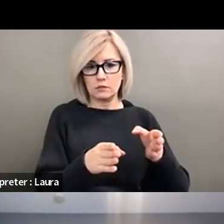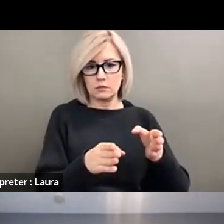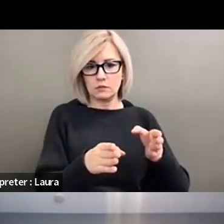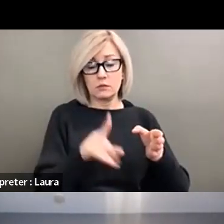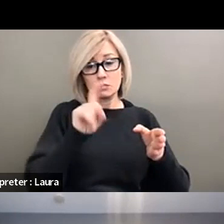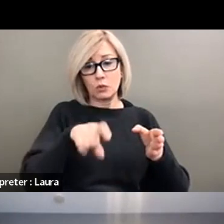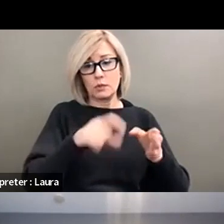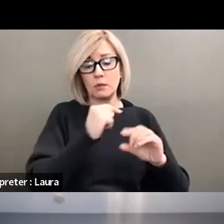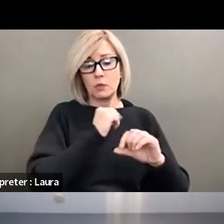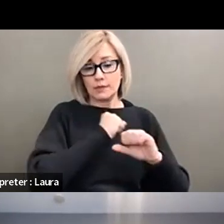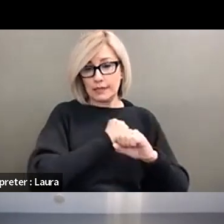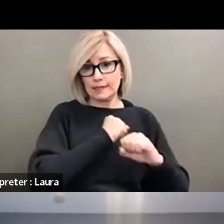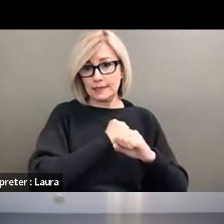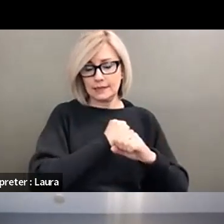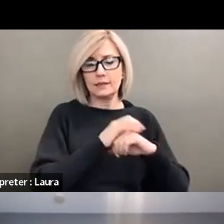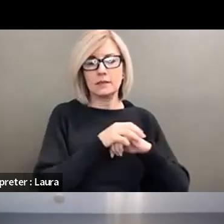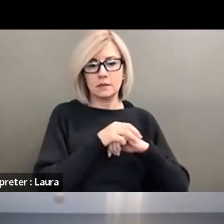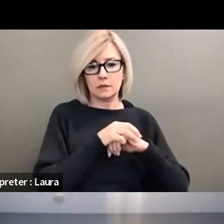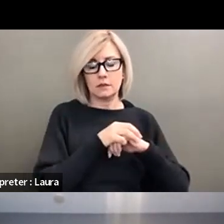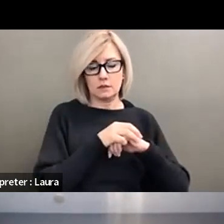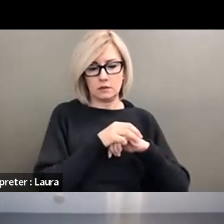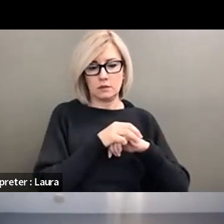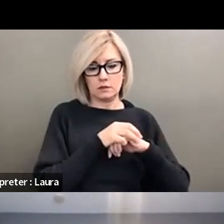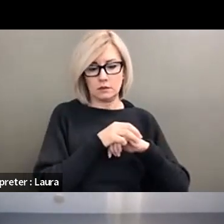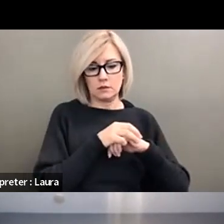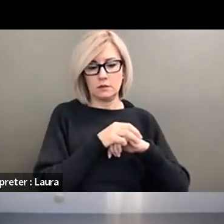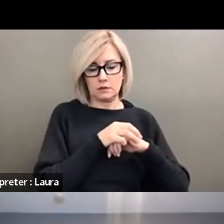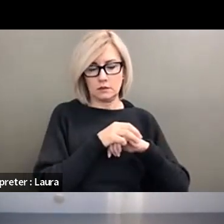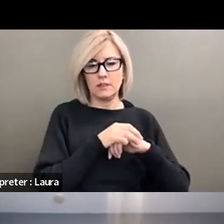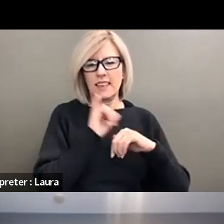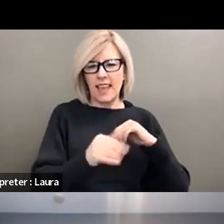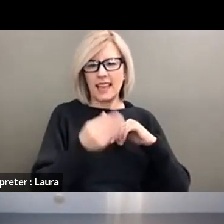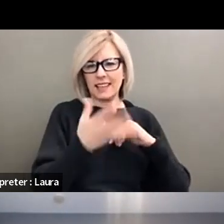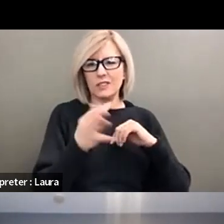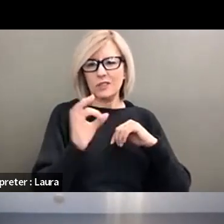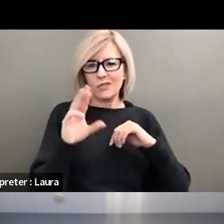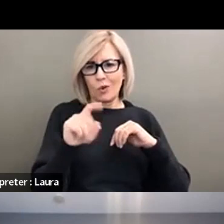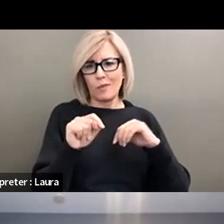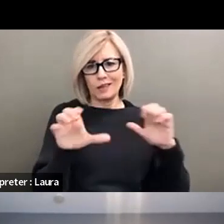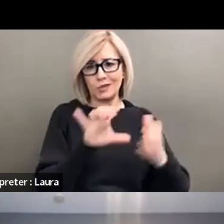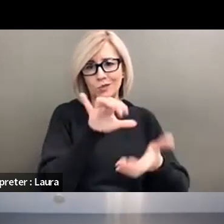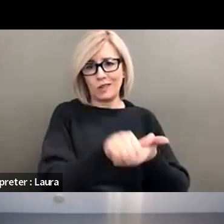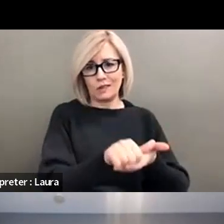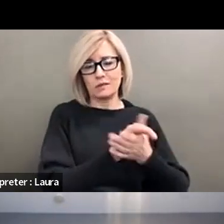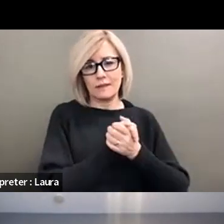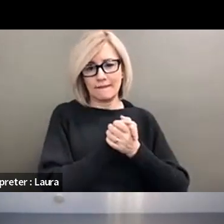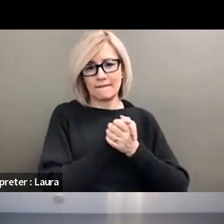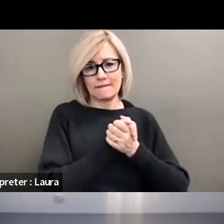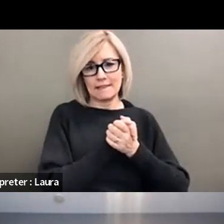supposed to be protecting, this is what gives you the format to do it.